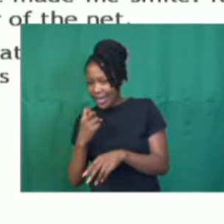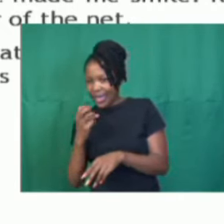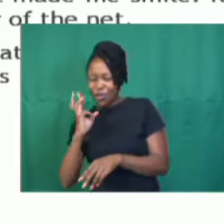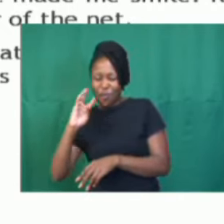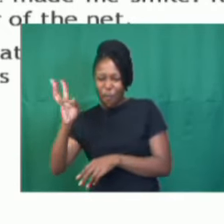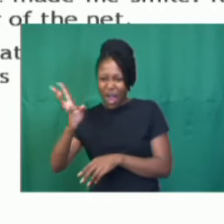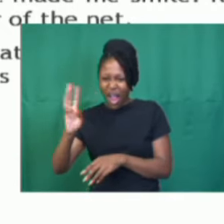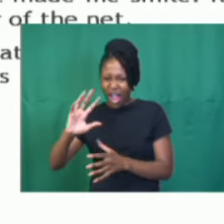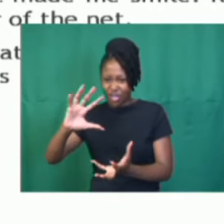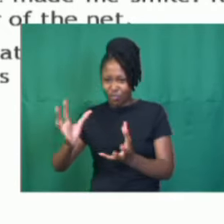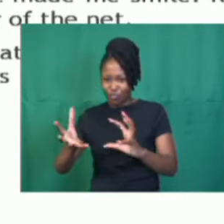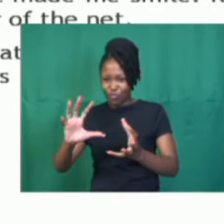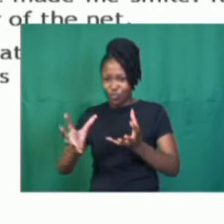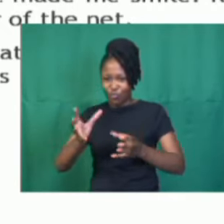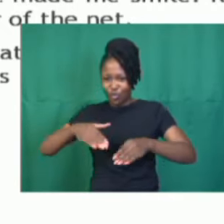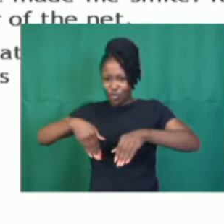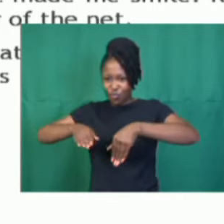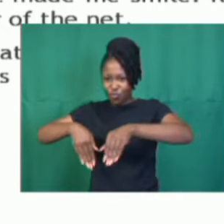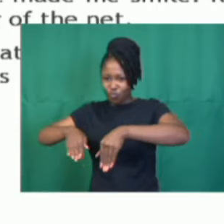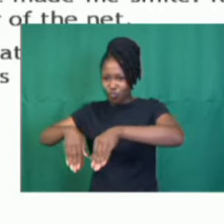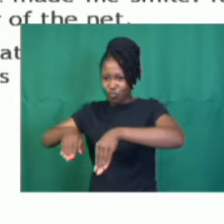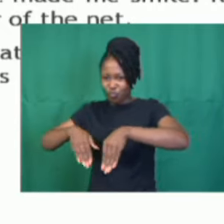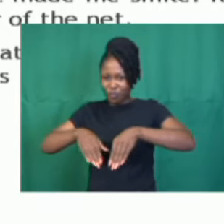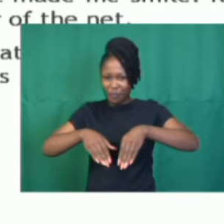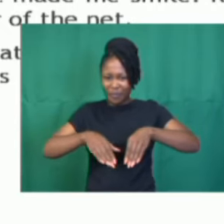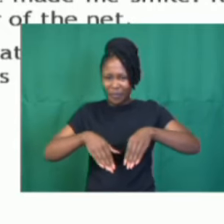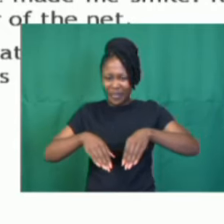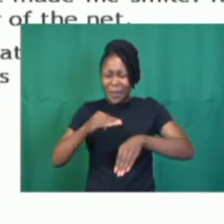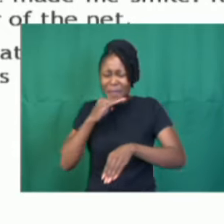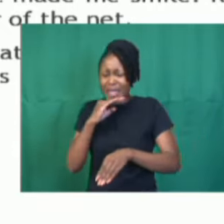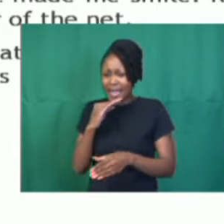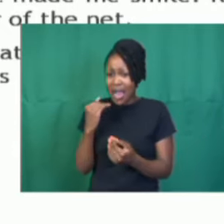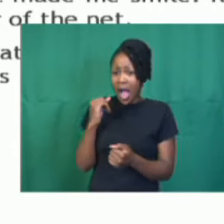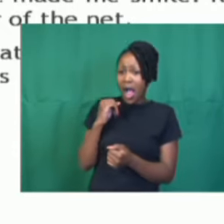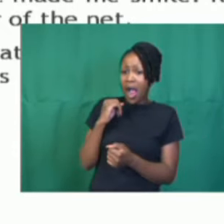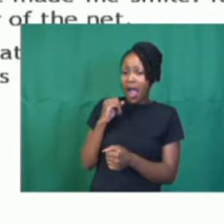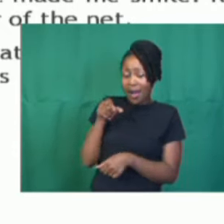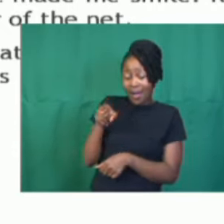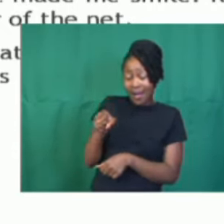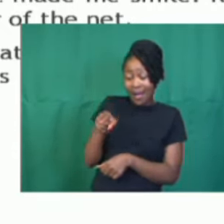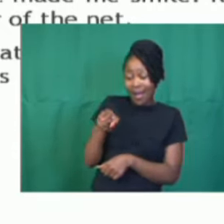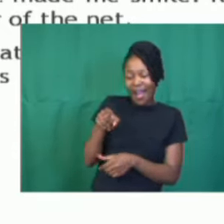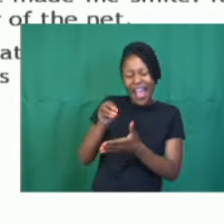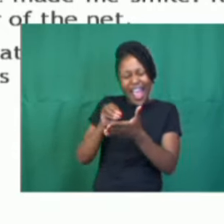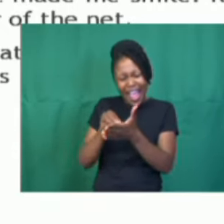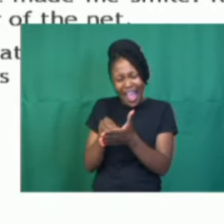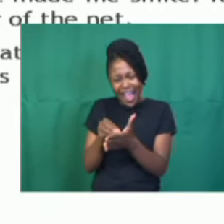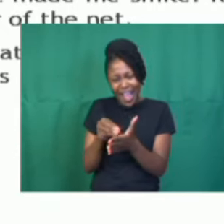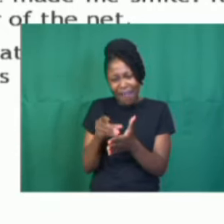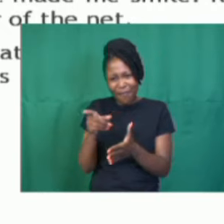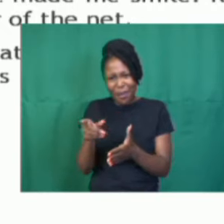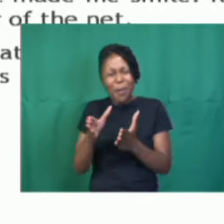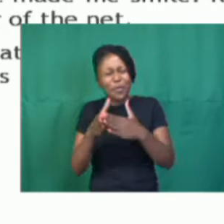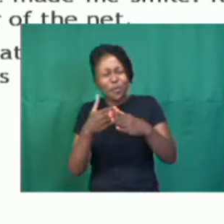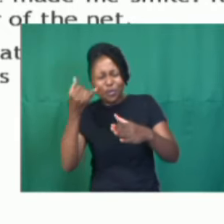are talking about here, because we've been trying to ask ourselves a lot of questions, what is happening, and so on and so